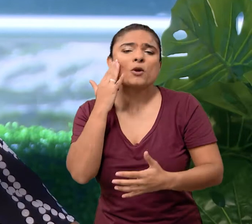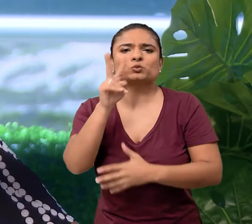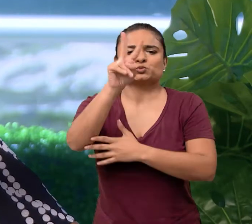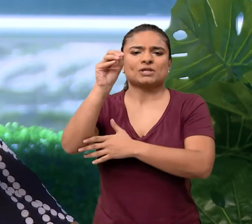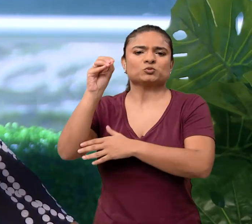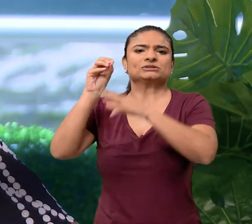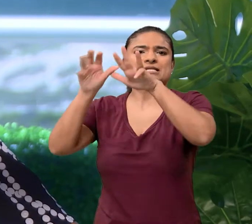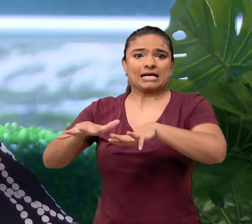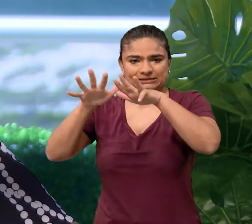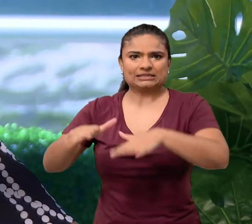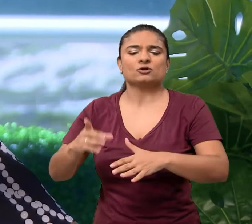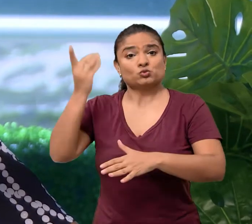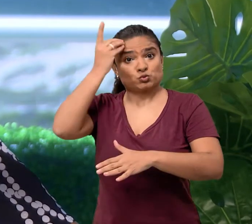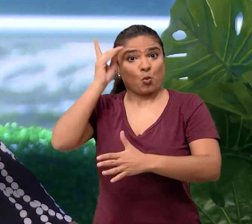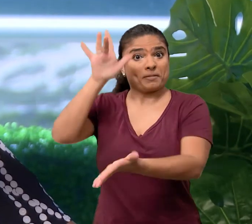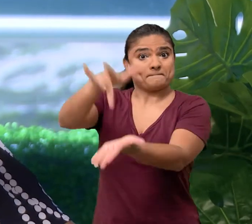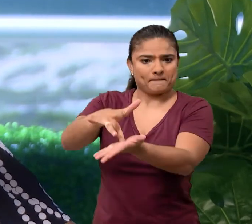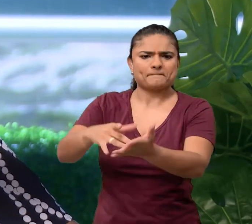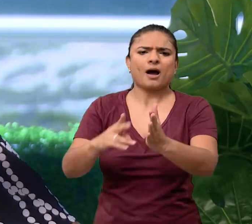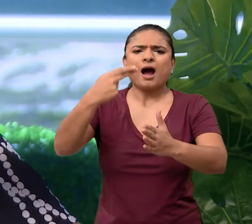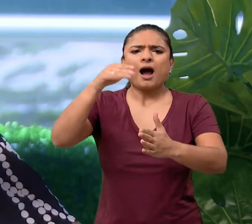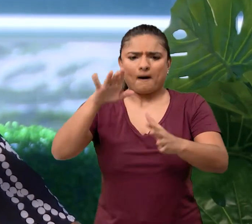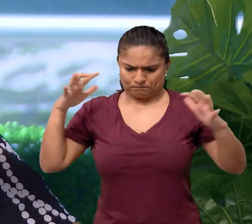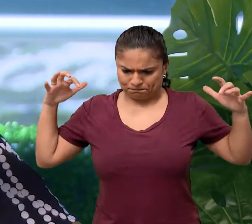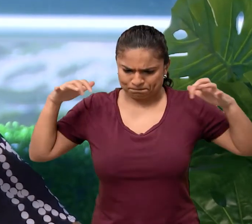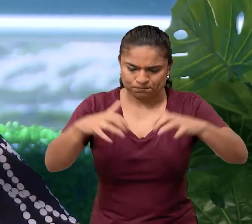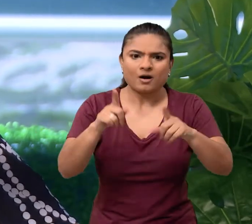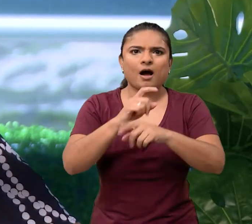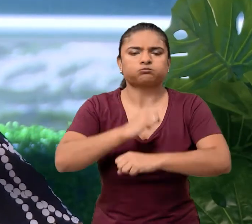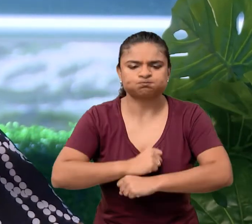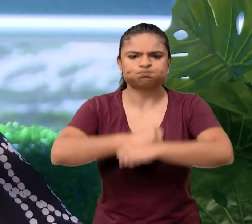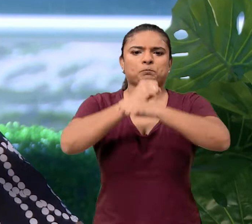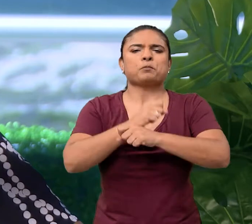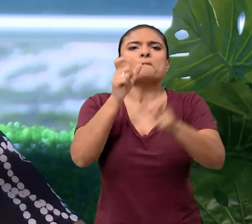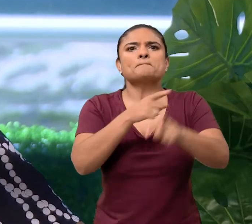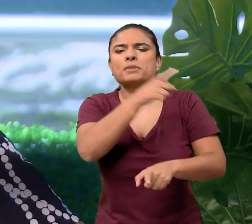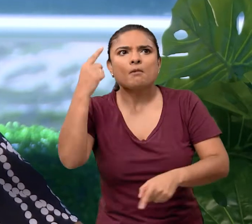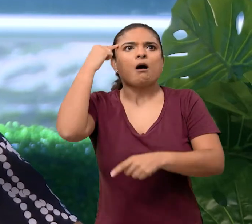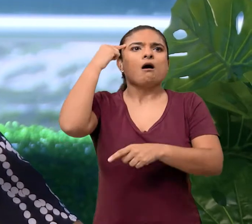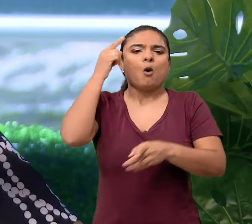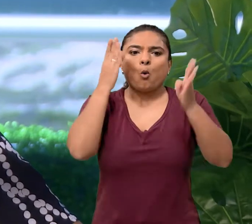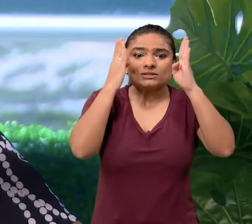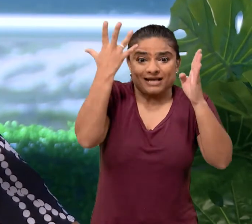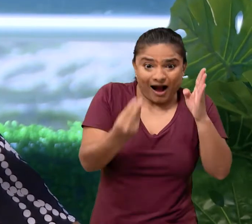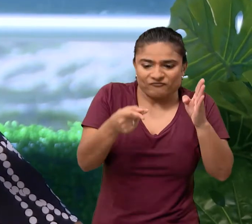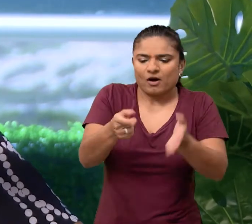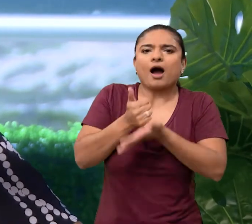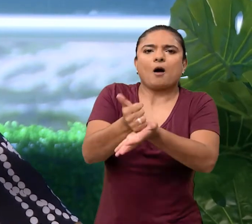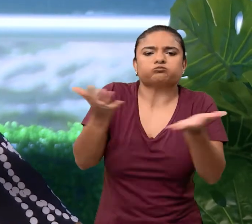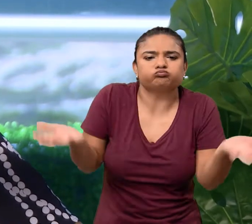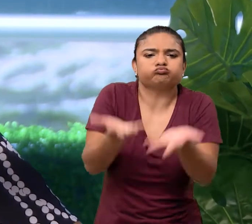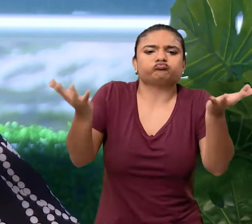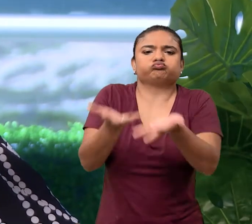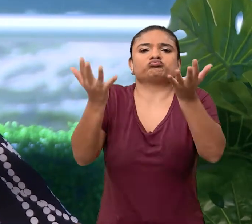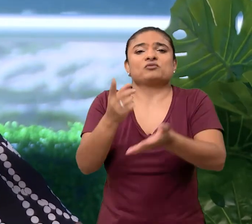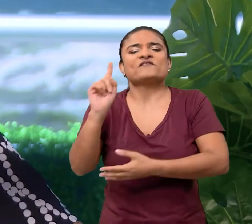Business Hub in Durban in 2019. The hub aims to kickstart and accelerate autistic persons' entry into the formal